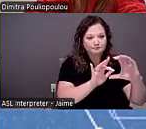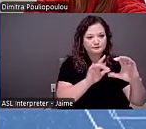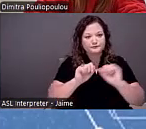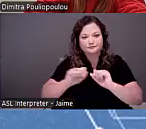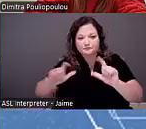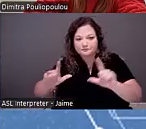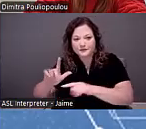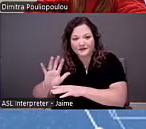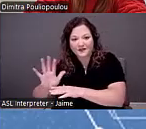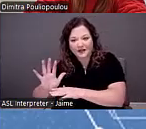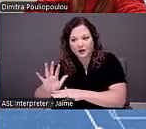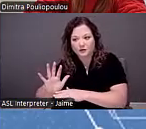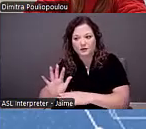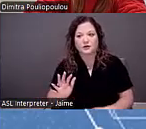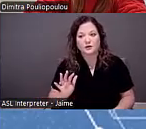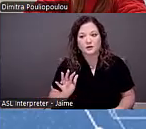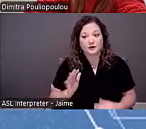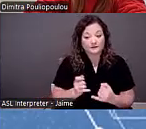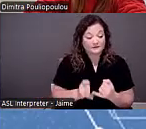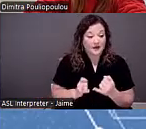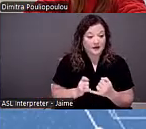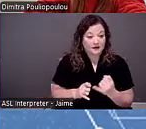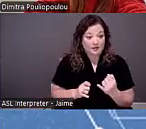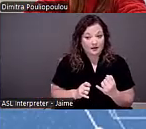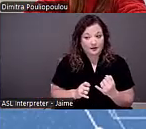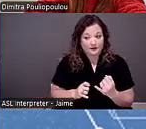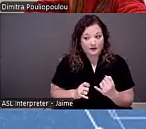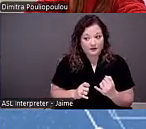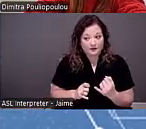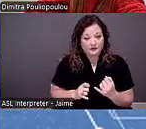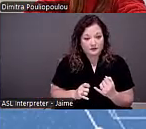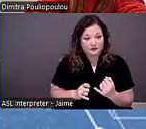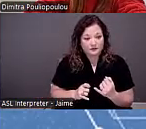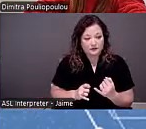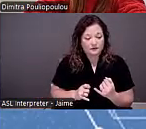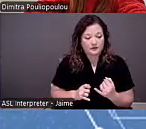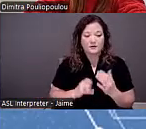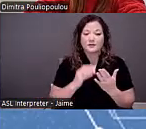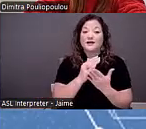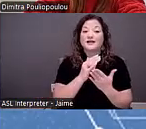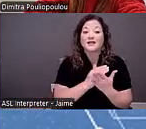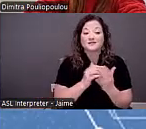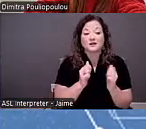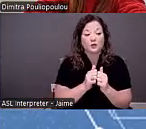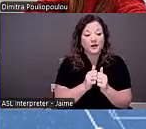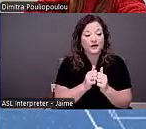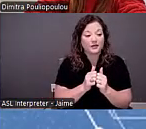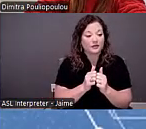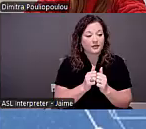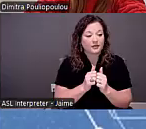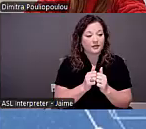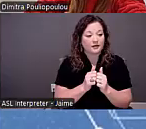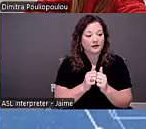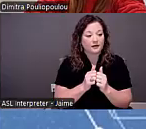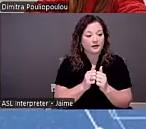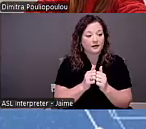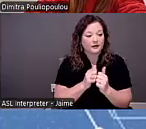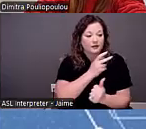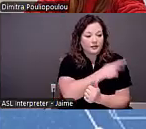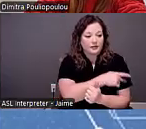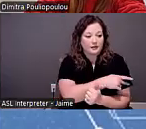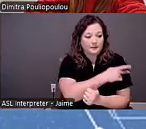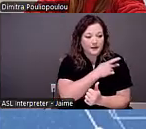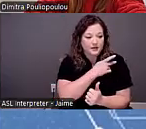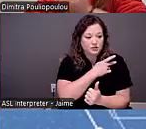And finally, we have the module with the patient partner, which is basically a video